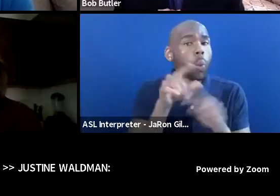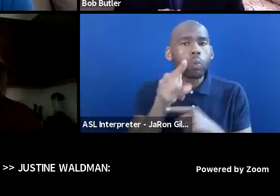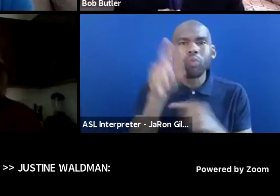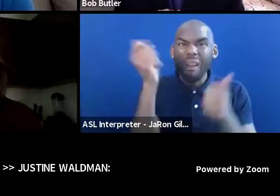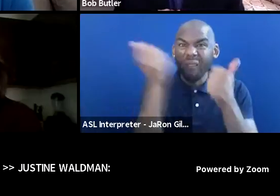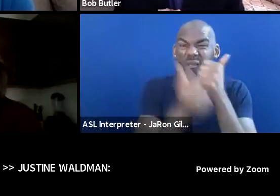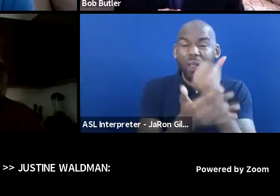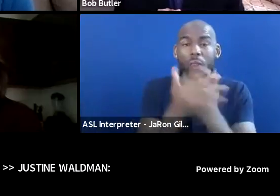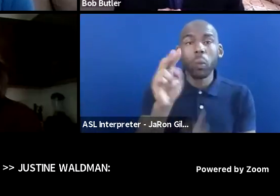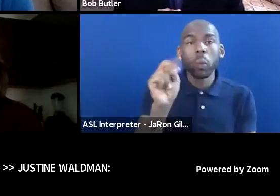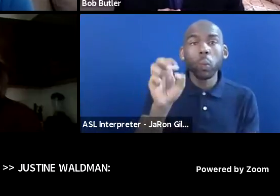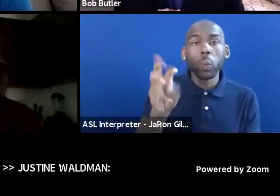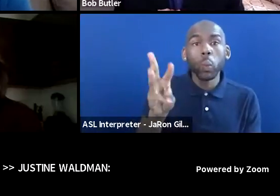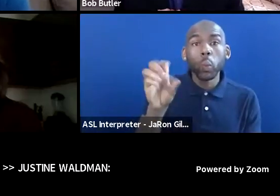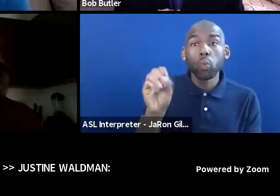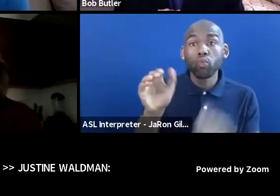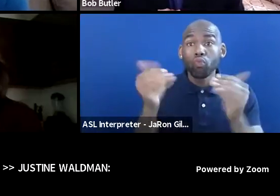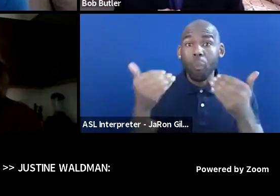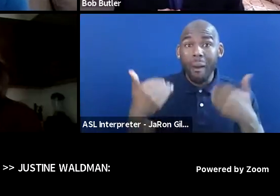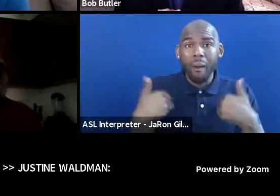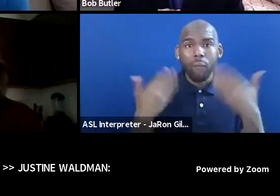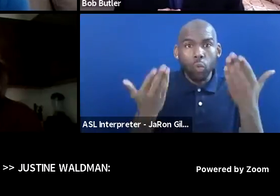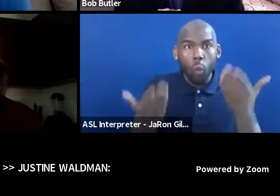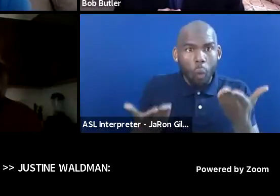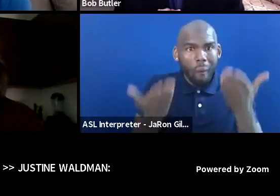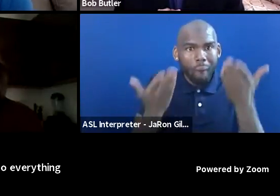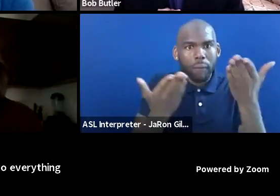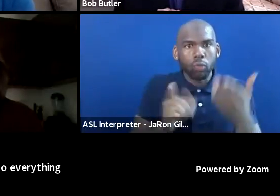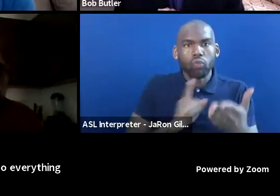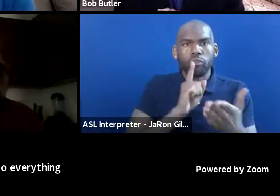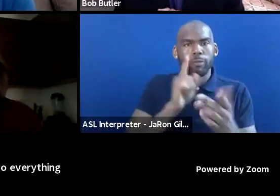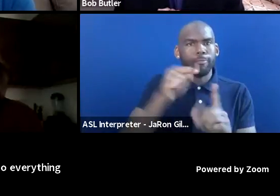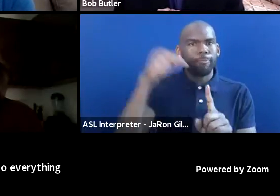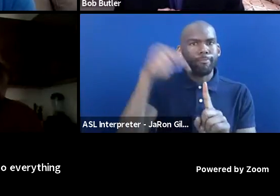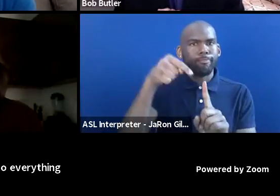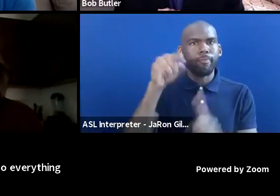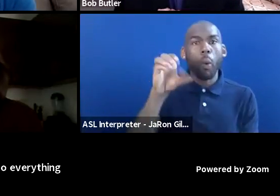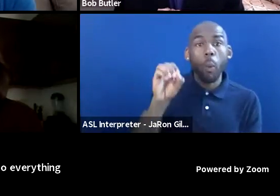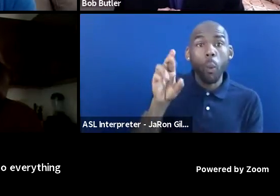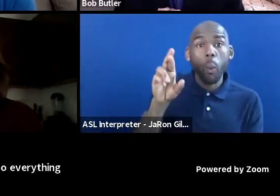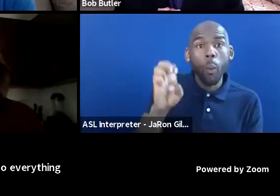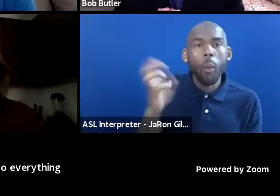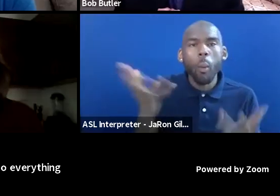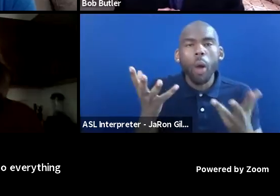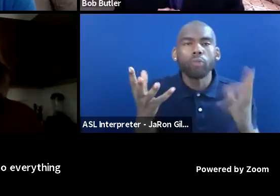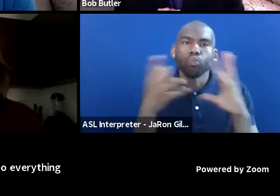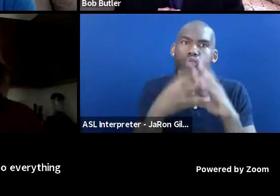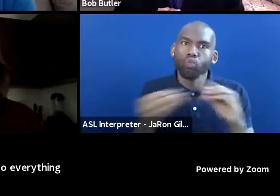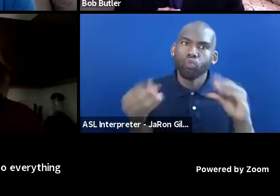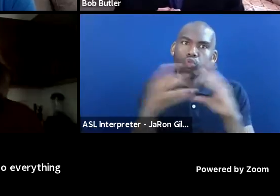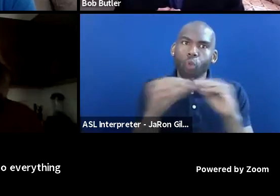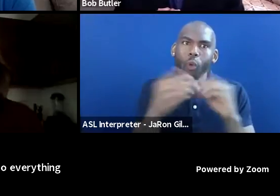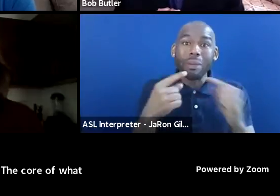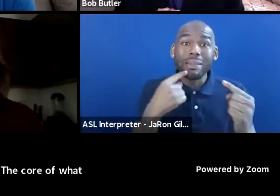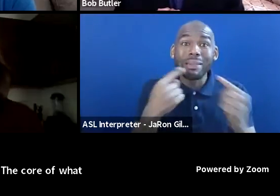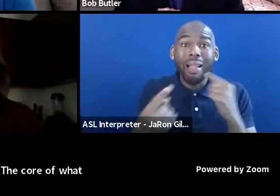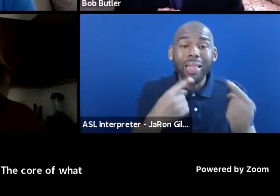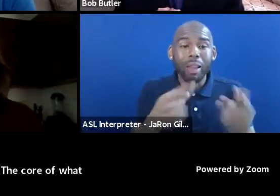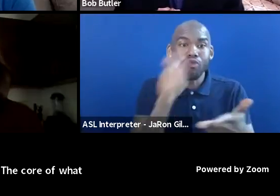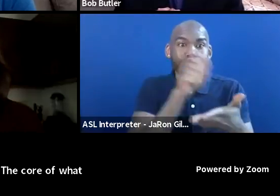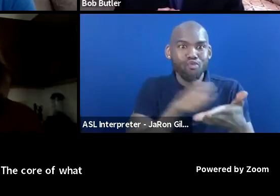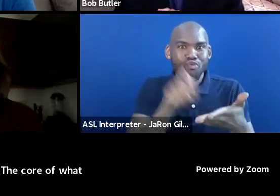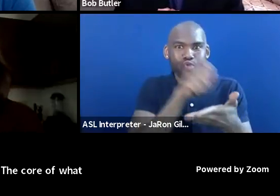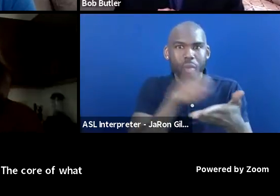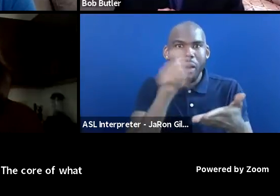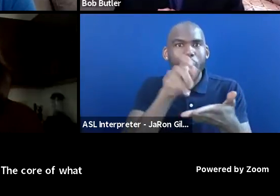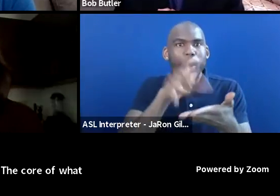to offer. I mean, the real core of what we do is storytelling and writing, and learning how to write a story